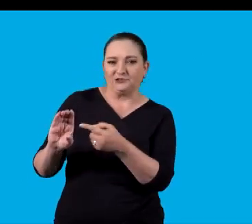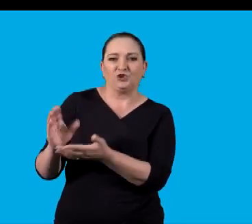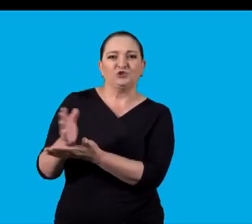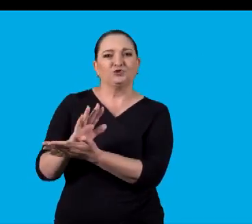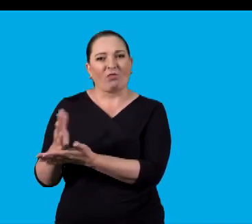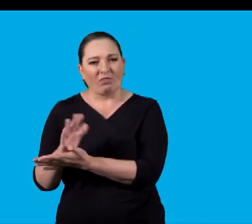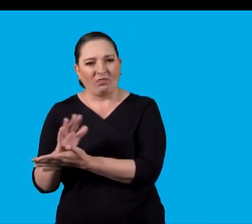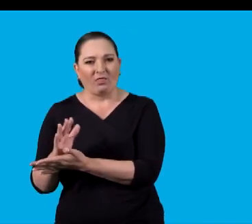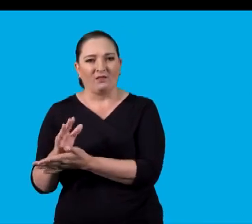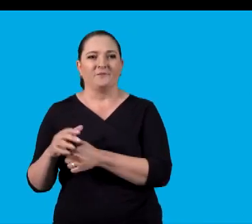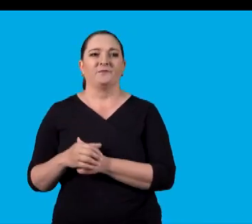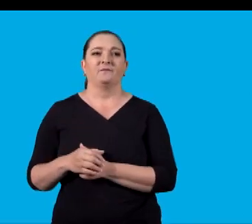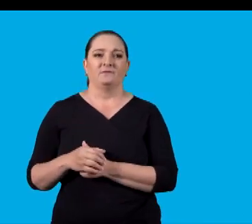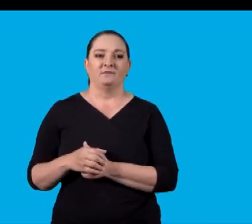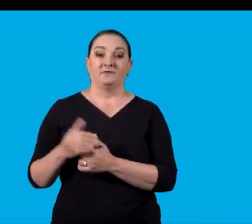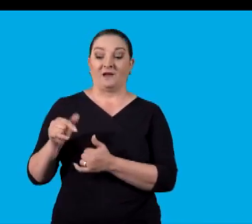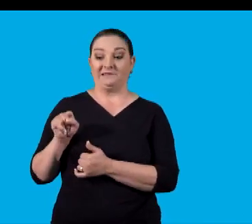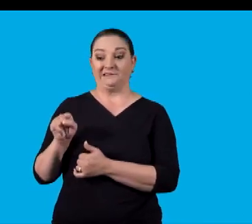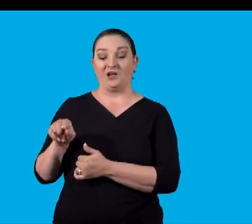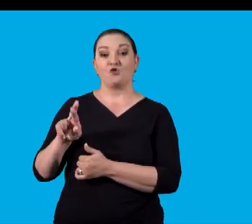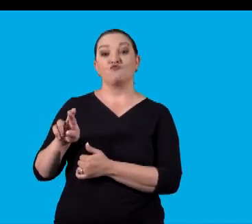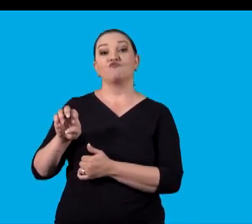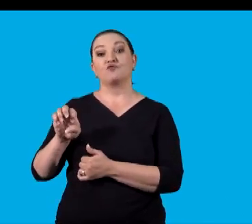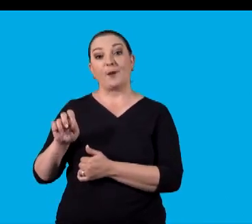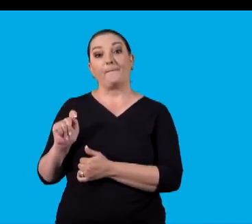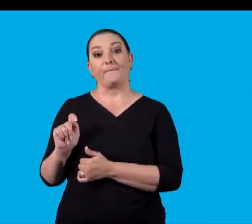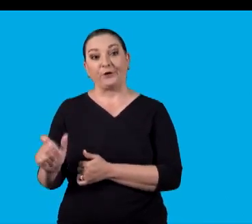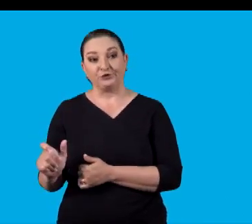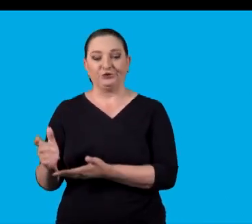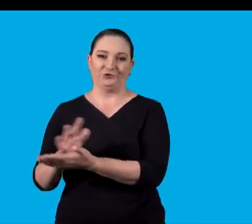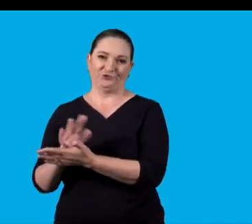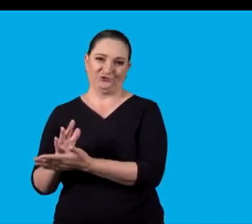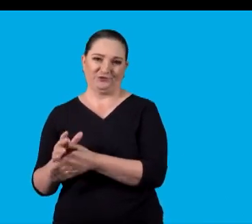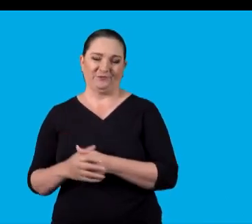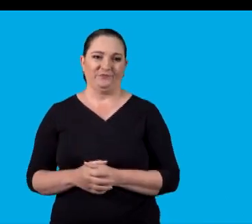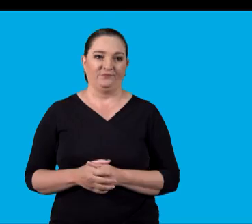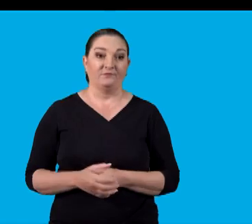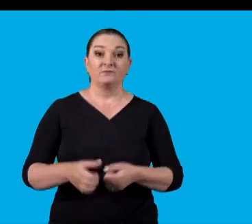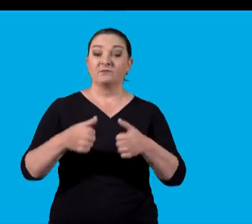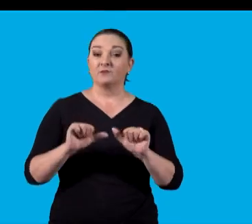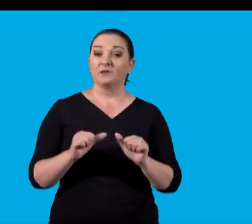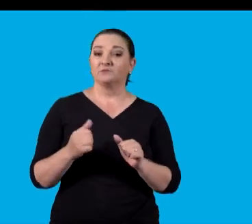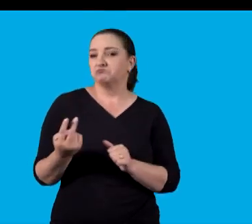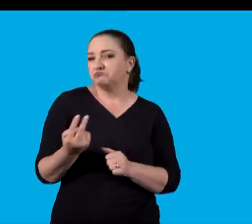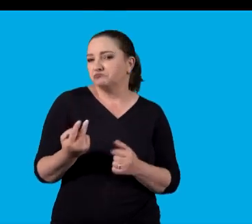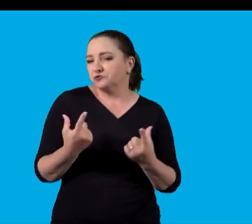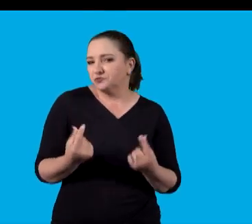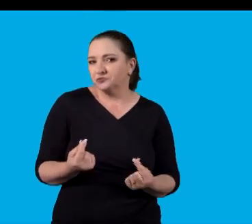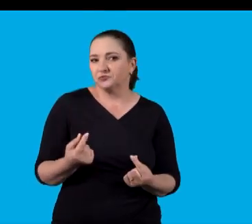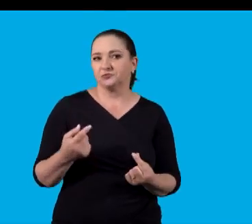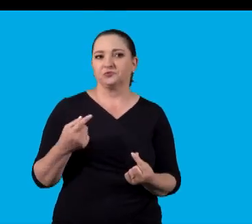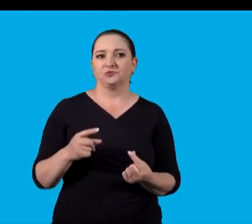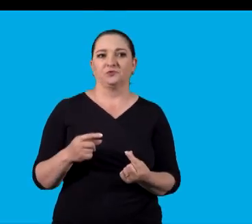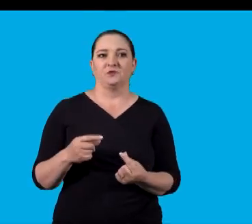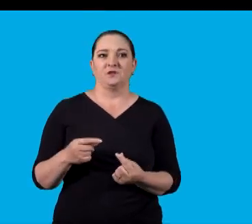issue and a repurchase of shares. That is of great importance. We also did the statement